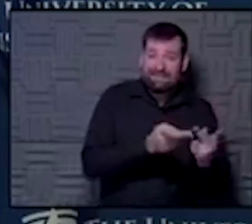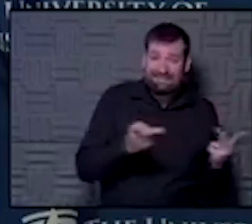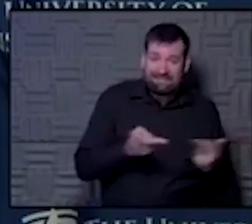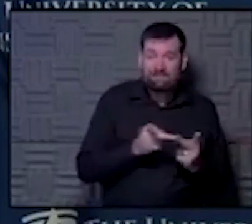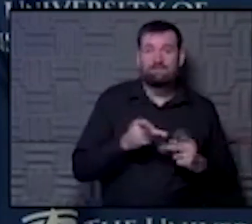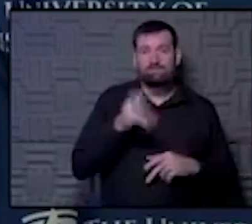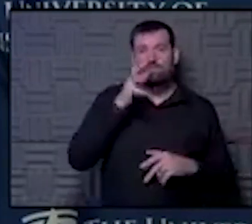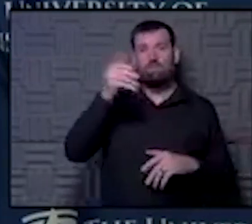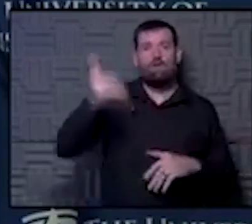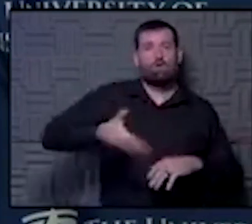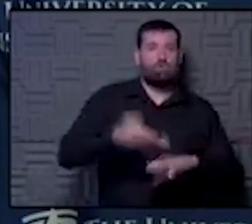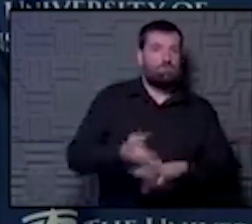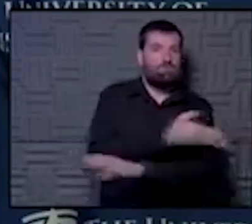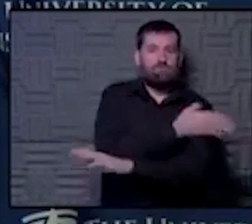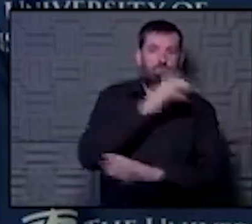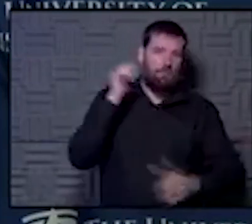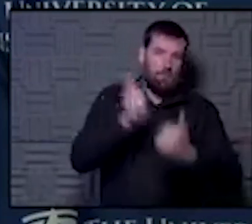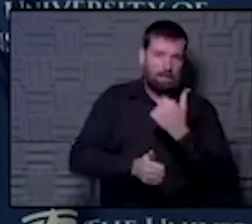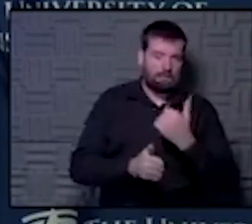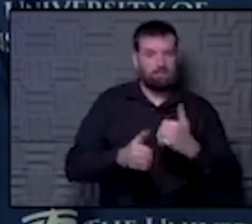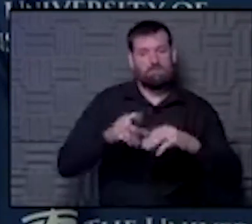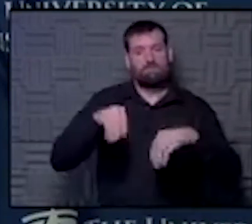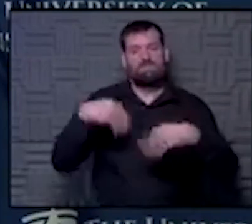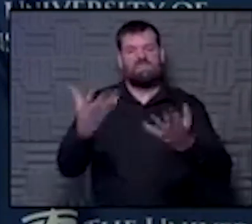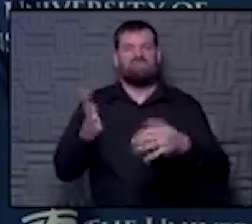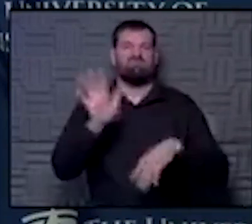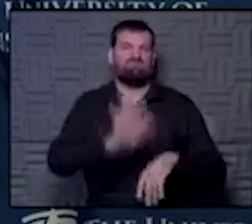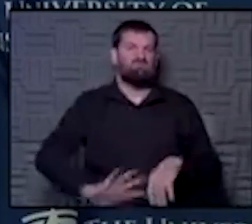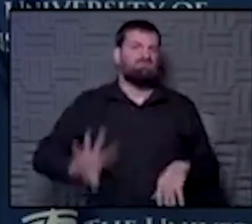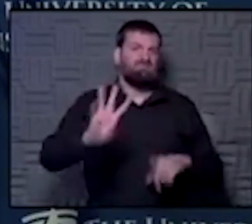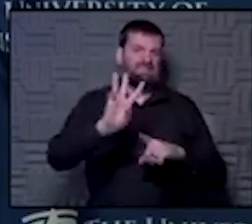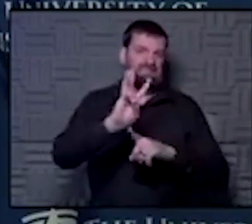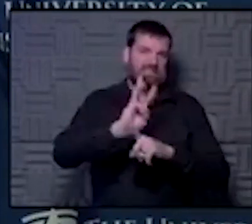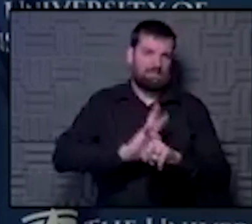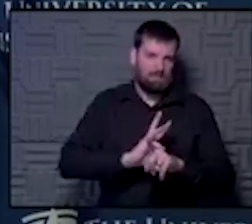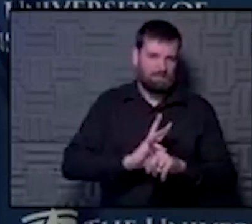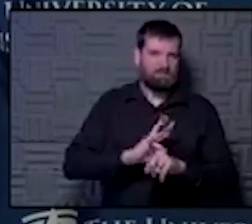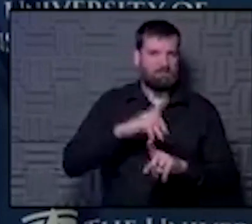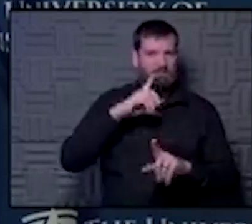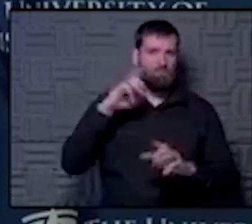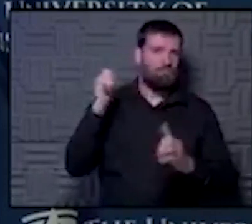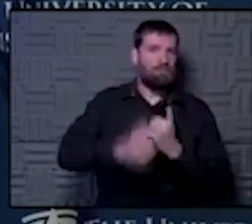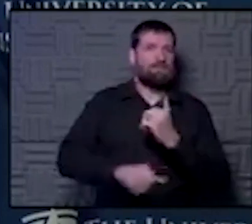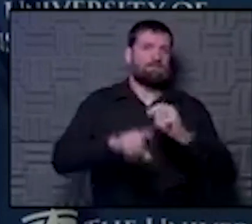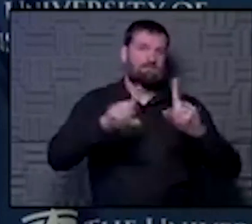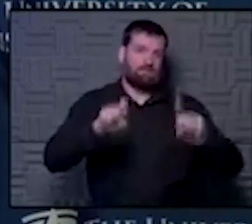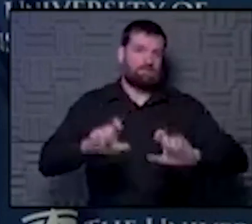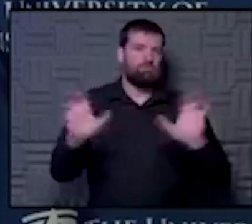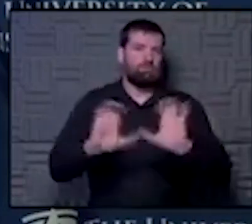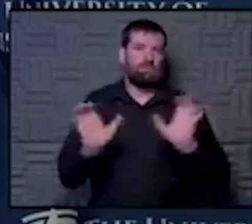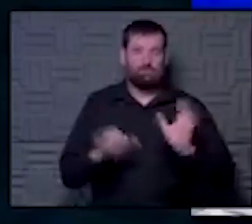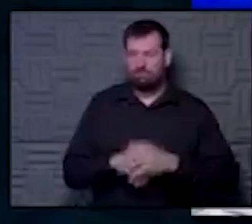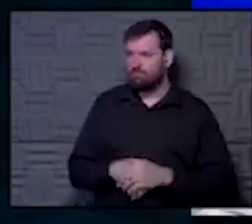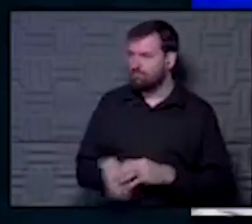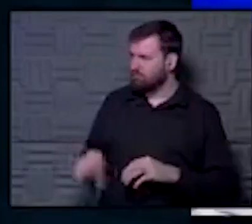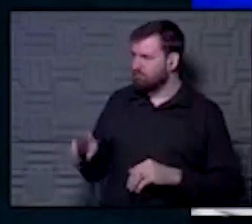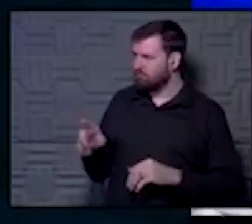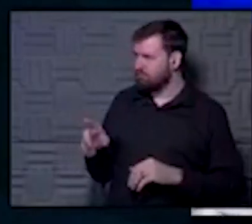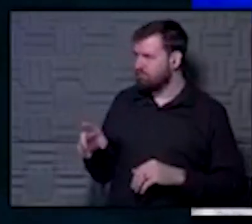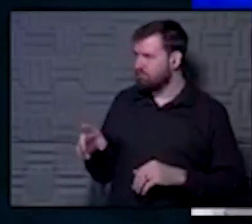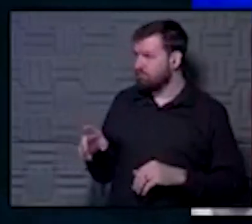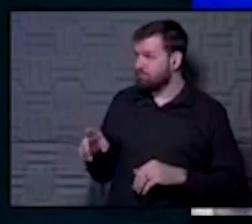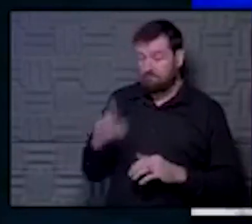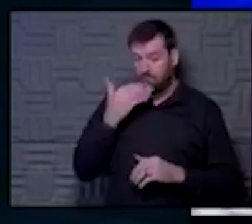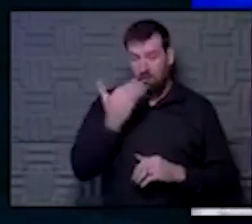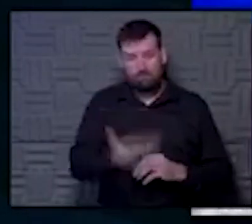pass your board, and they give you about 6 months to get your board certification. Once you get your board